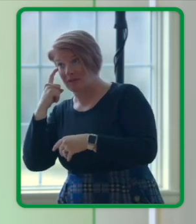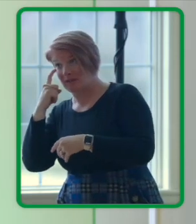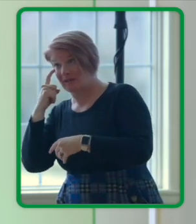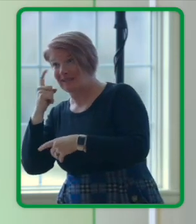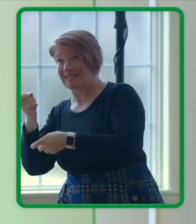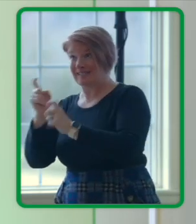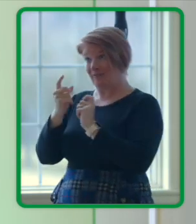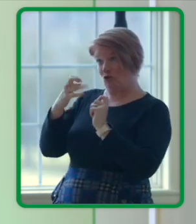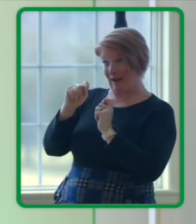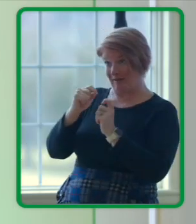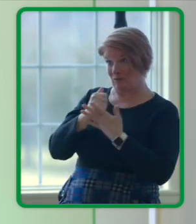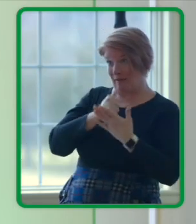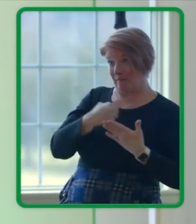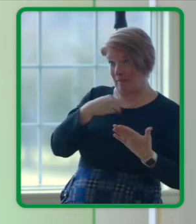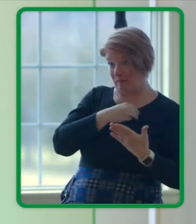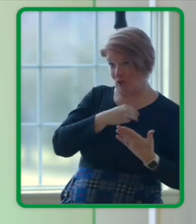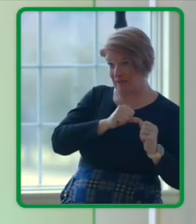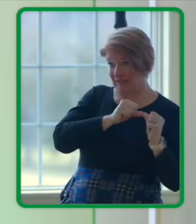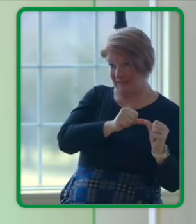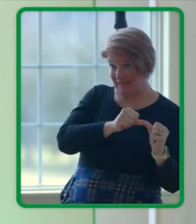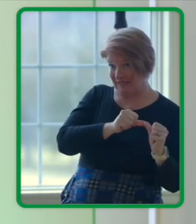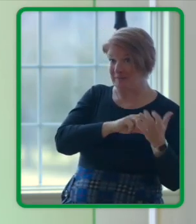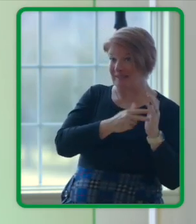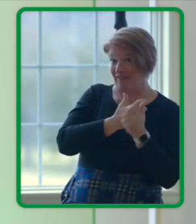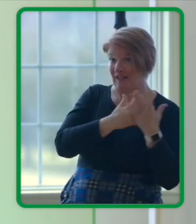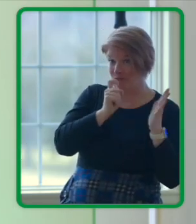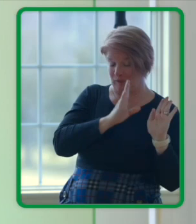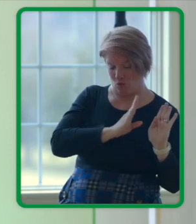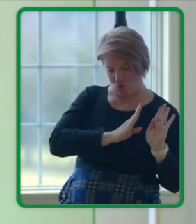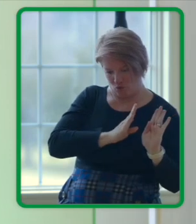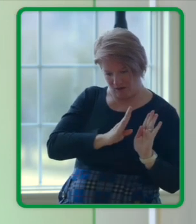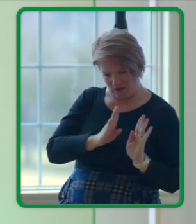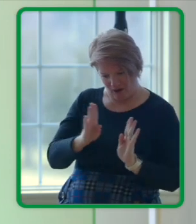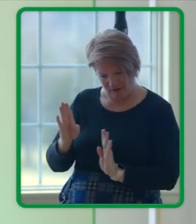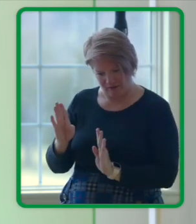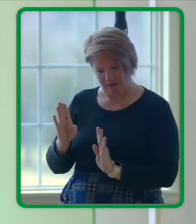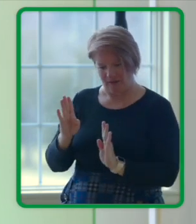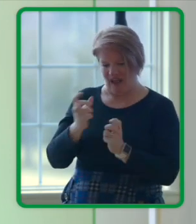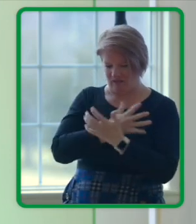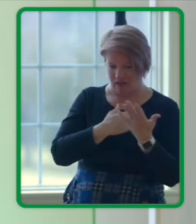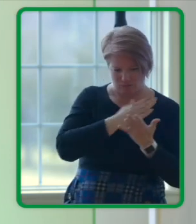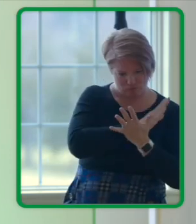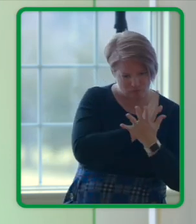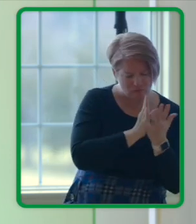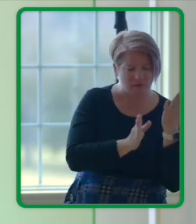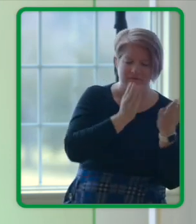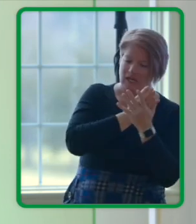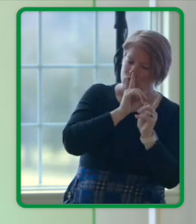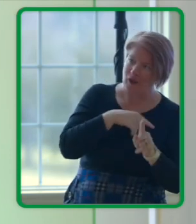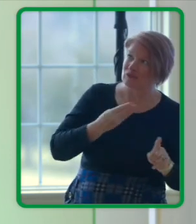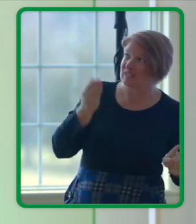grants to help the membership, your house has to be in good order. Your controls have to be strong. You have to submit financial reports